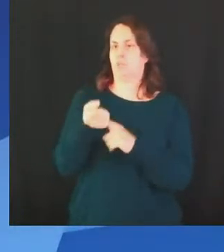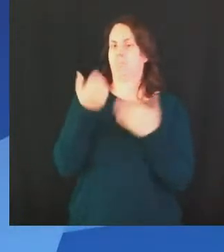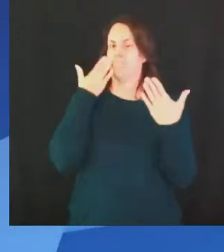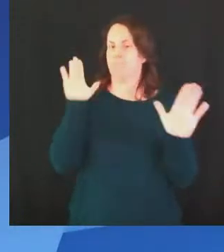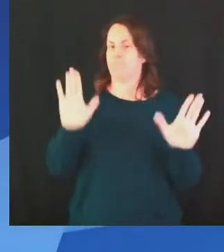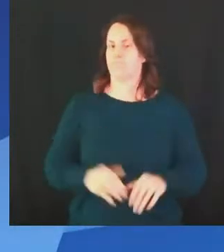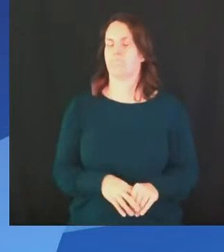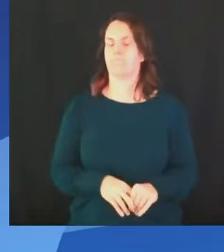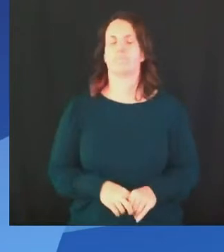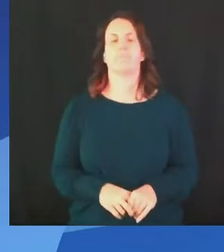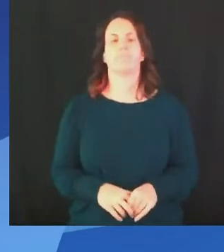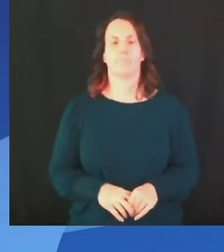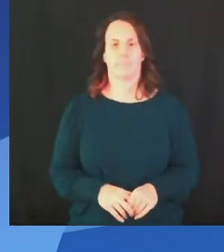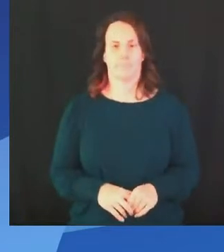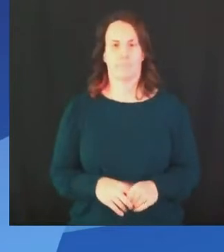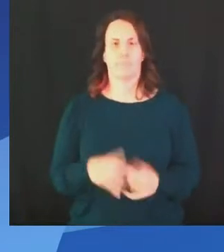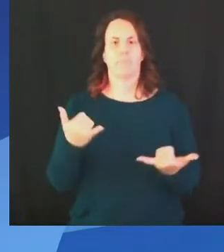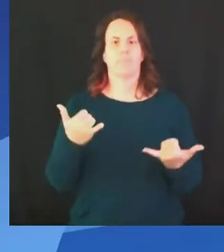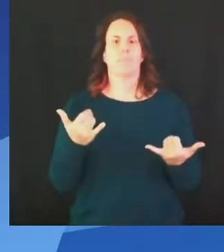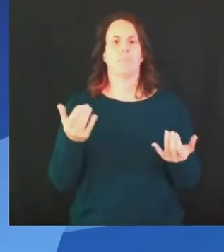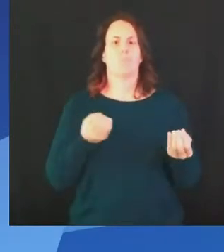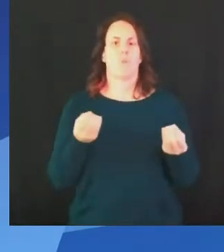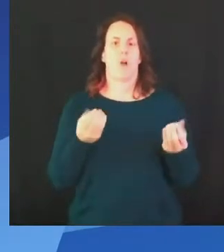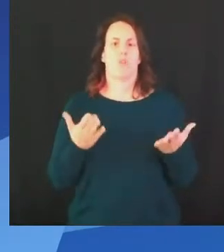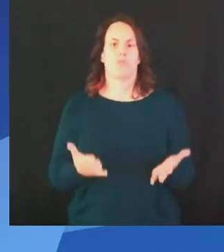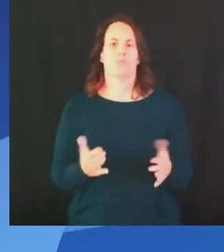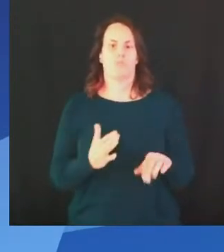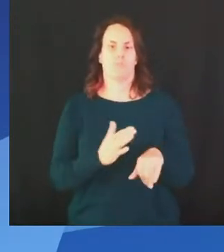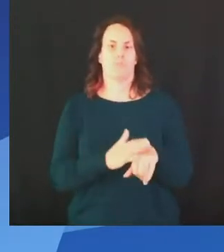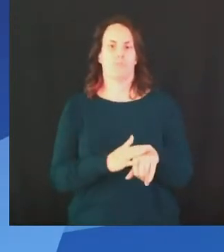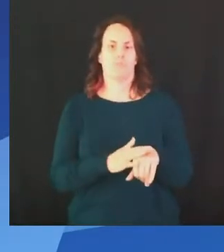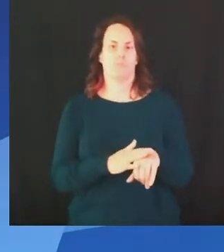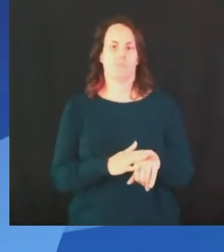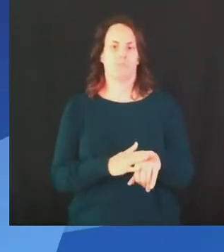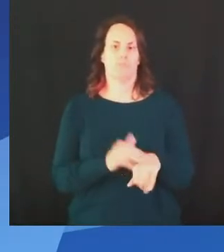You are unmuted. Hello, can you hear me?